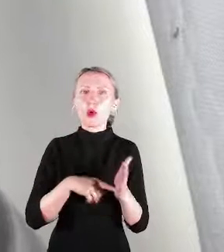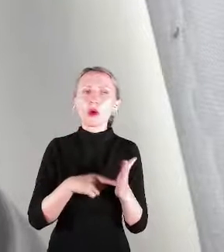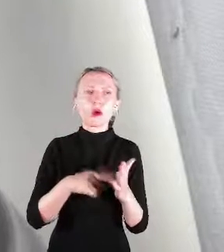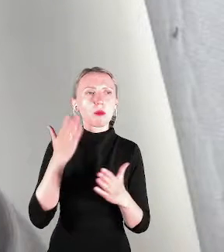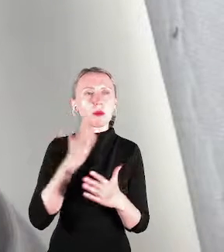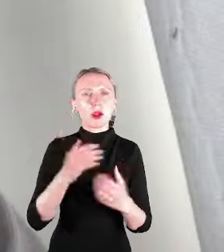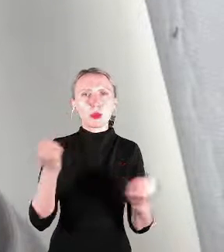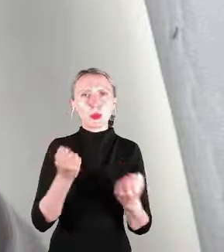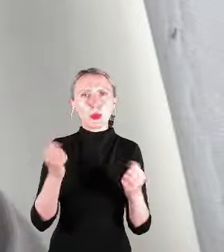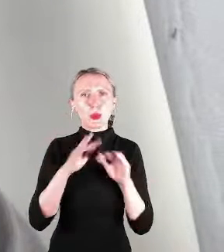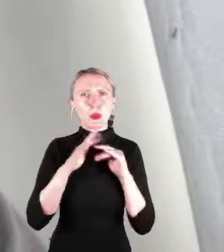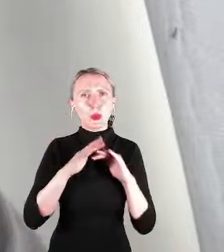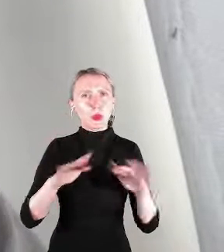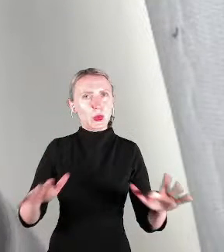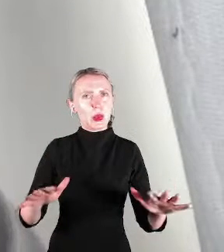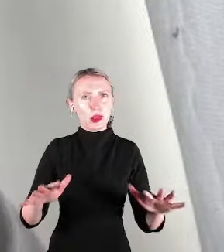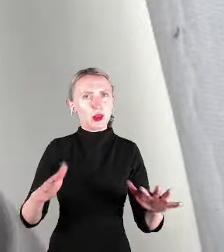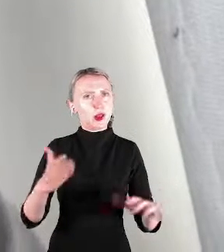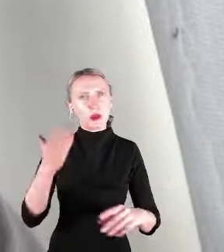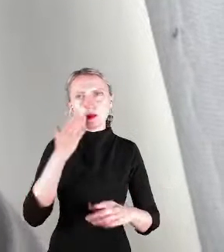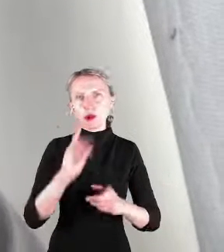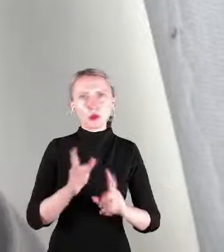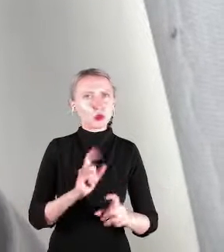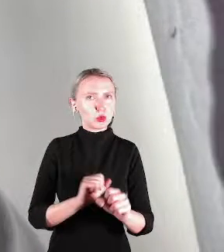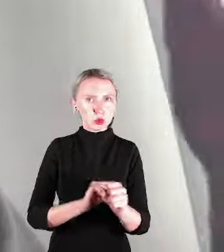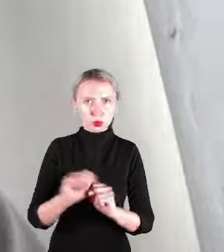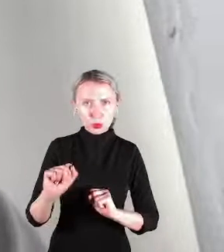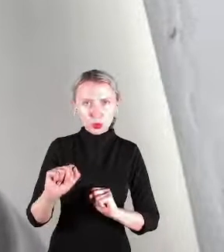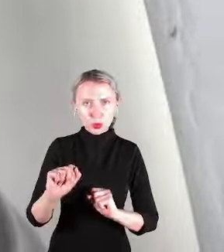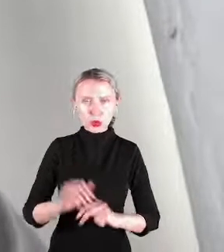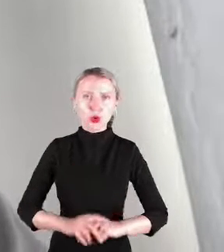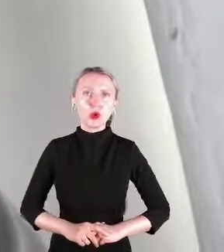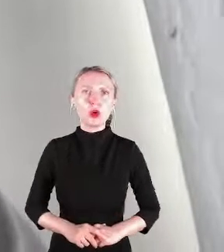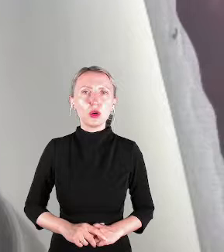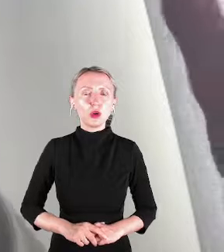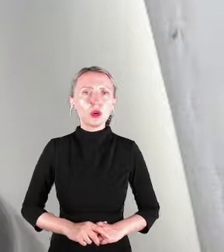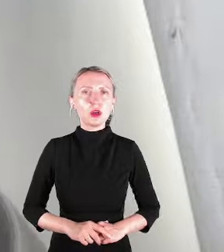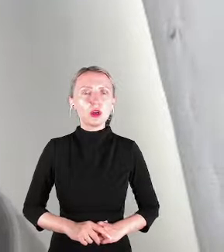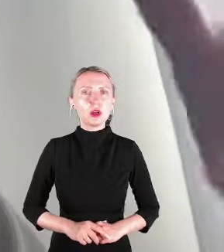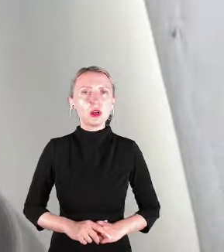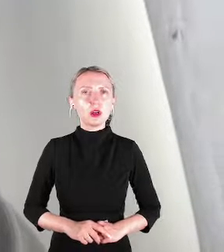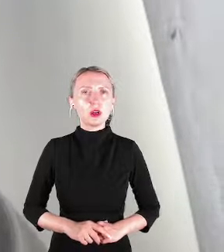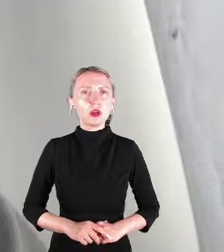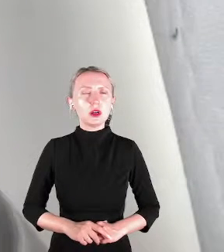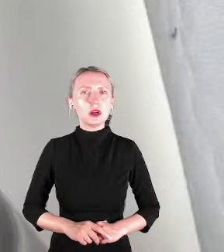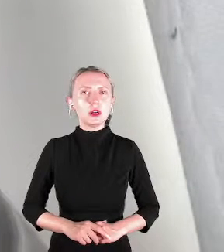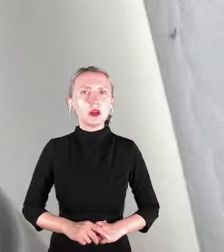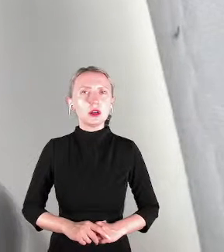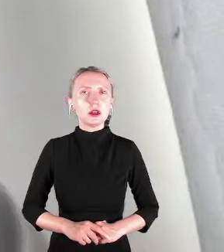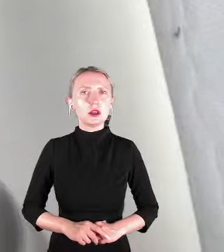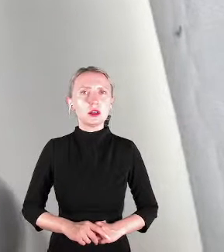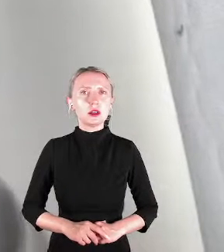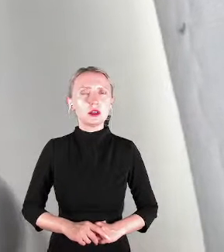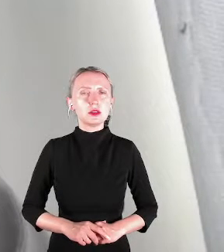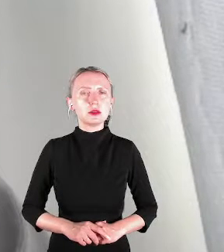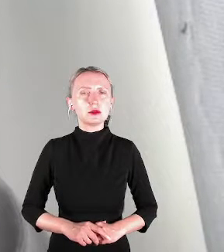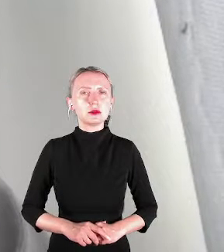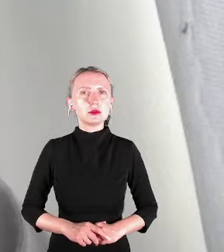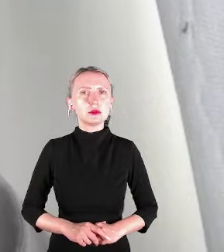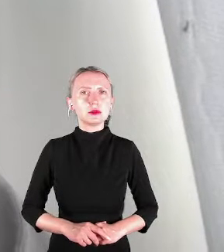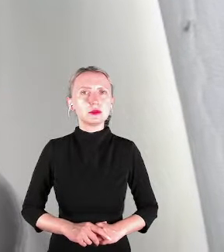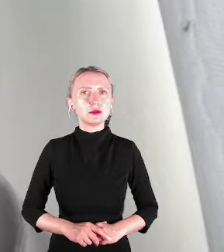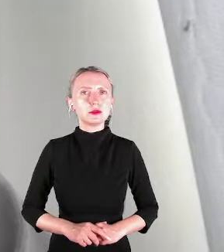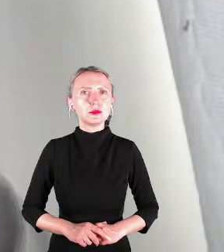quickly, and at the same time appears a little bit under the radar. I